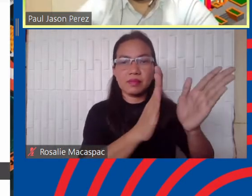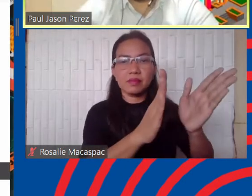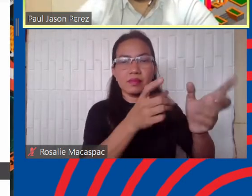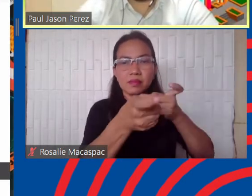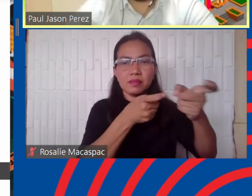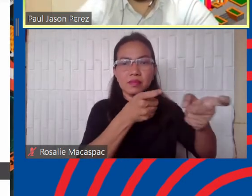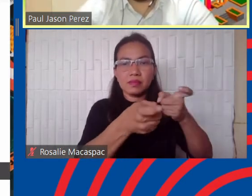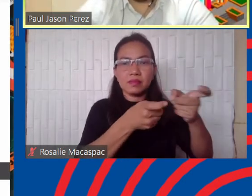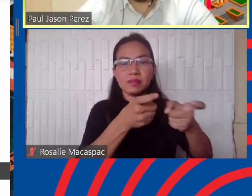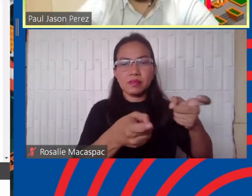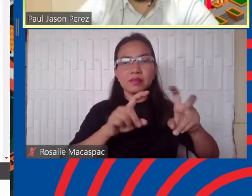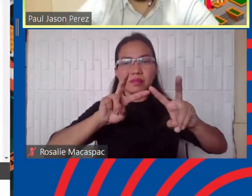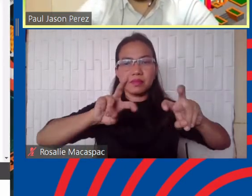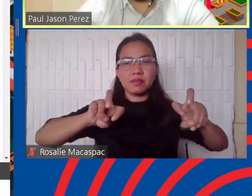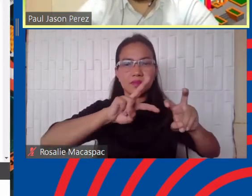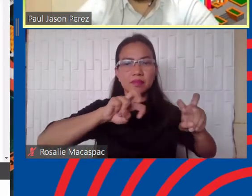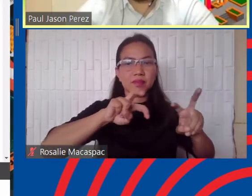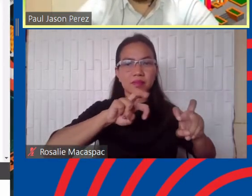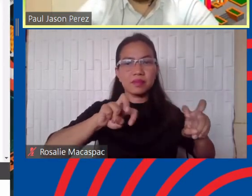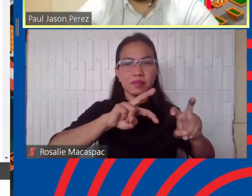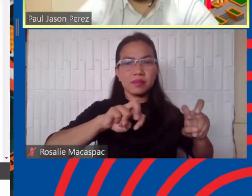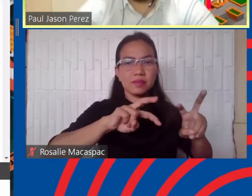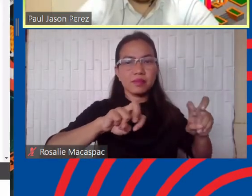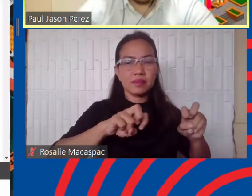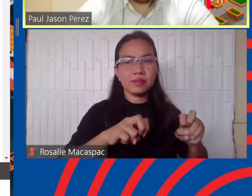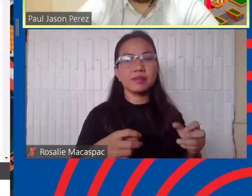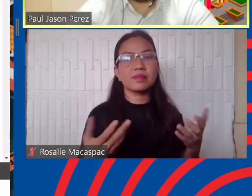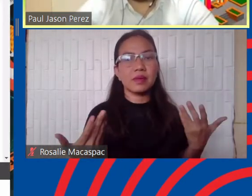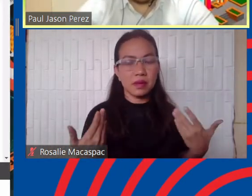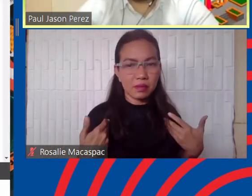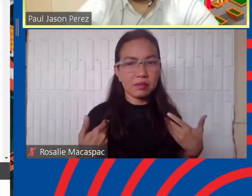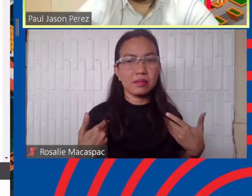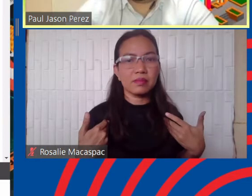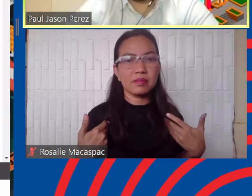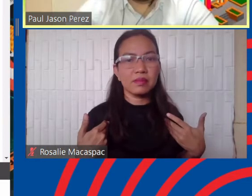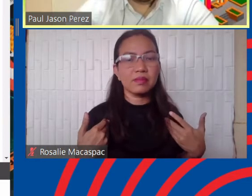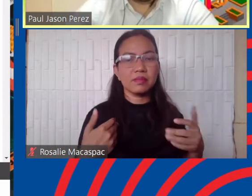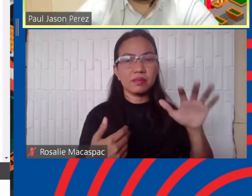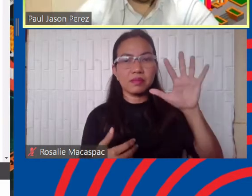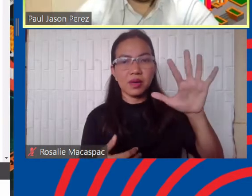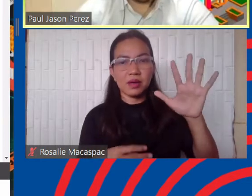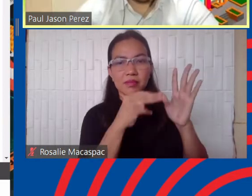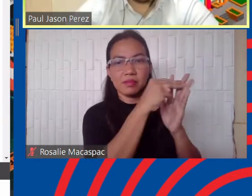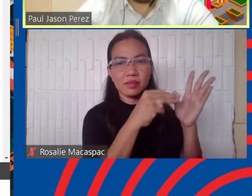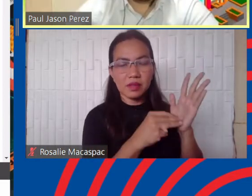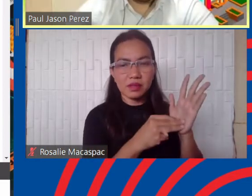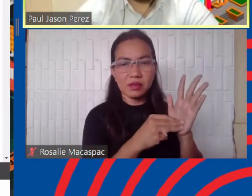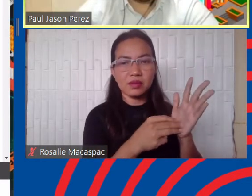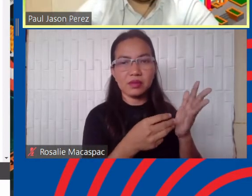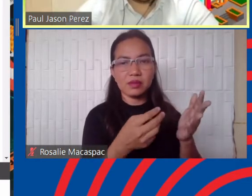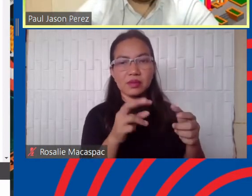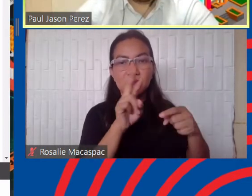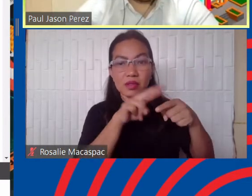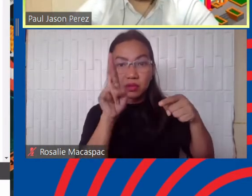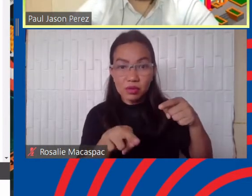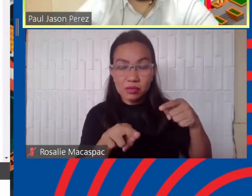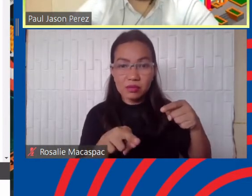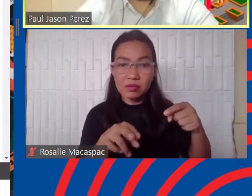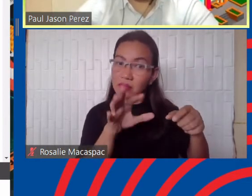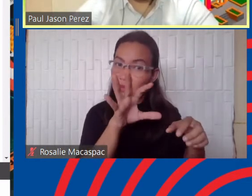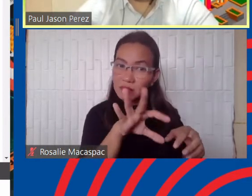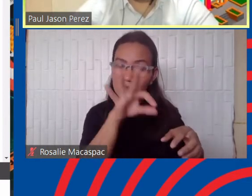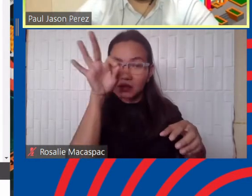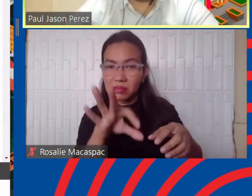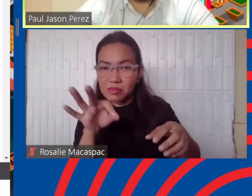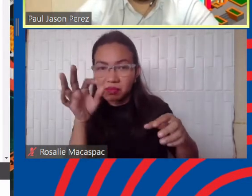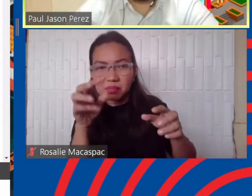your research. So here it has 5 million results. You can filter it by license.